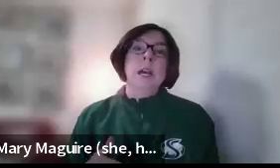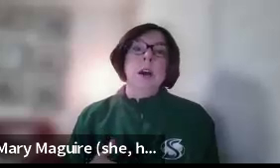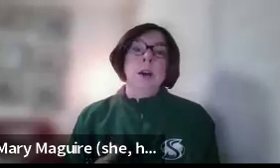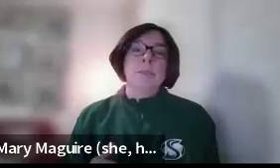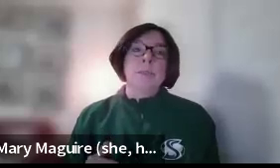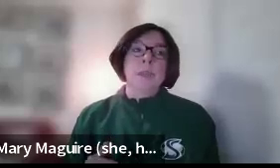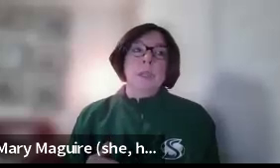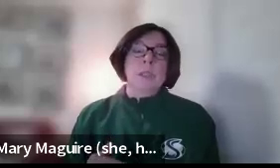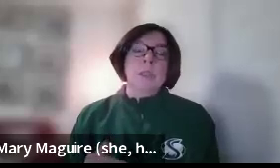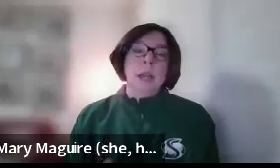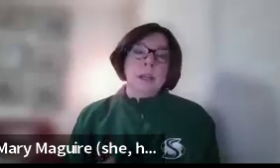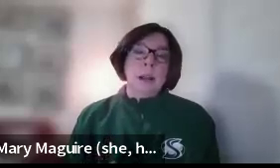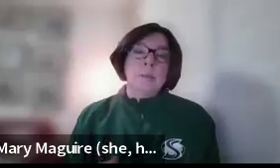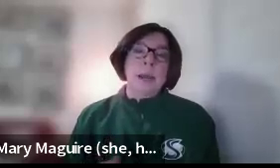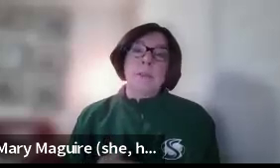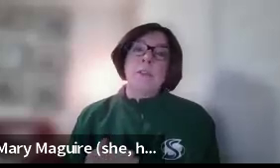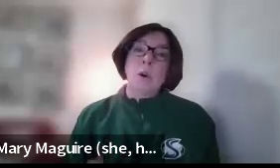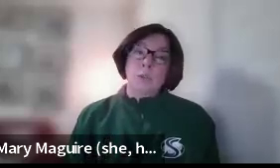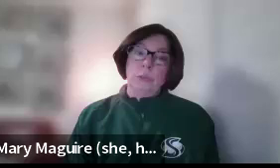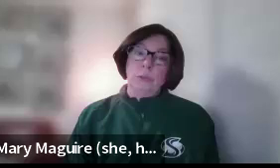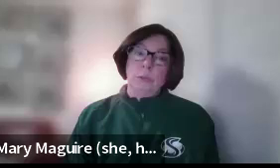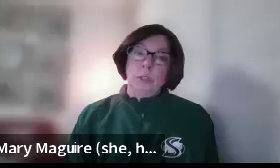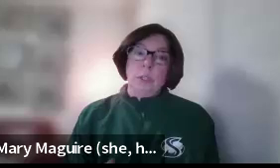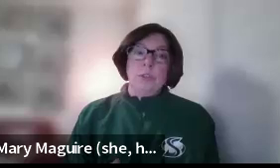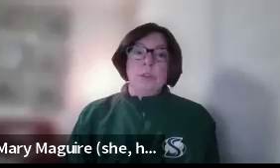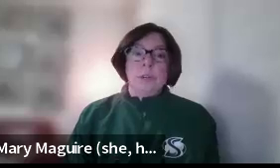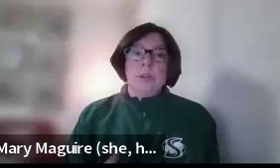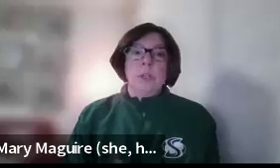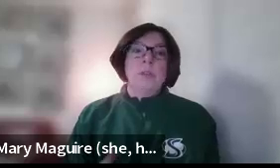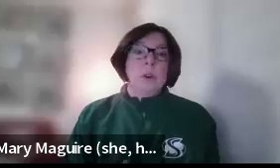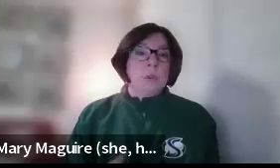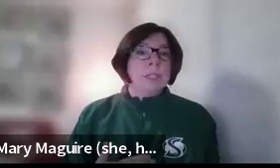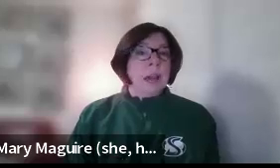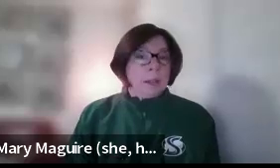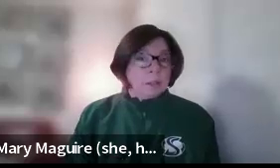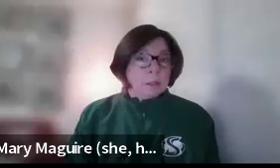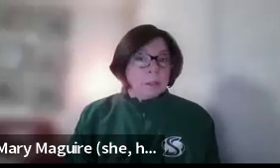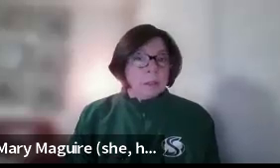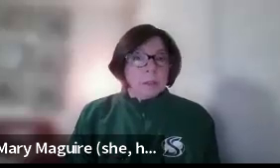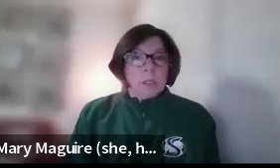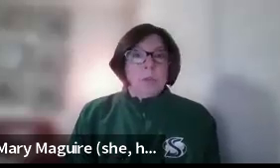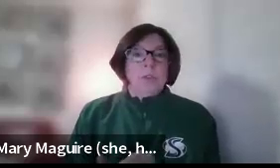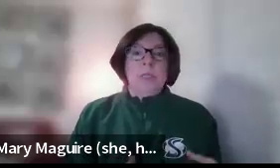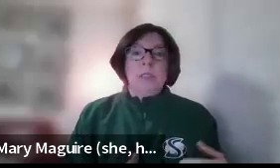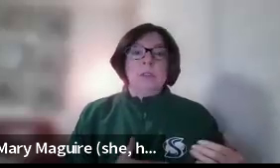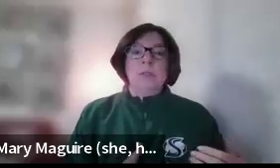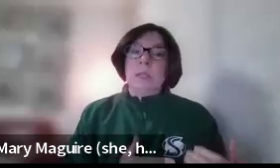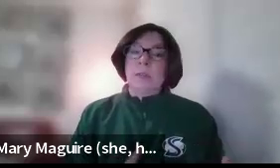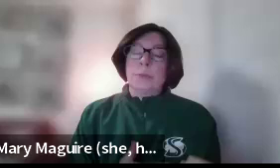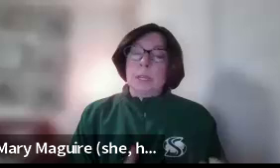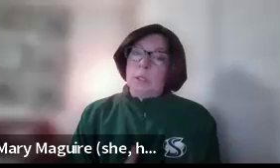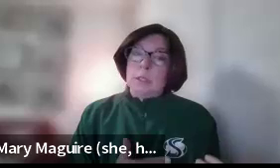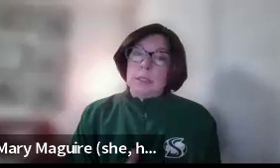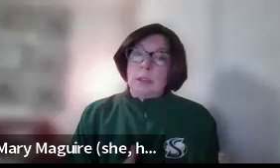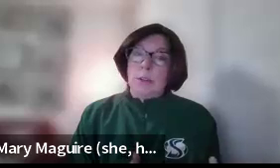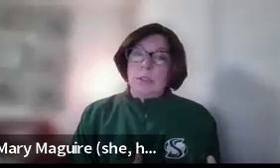being decided on by a vote. So you're either going to vote yes, which means there's a fee